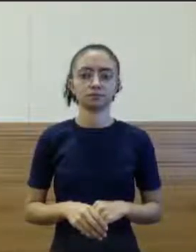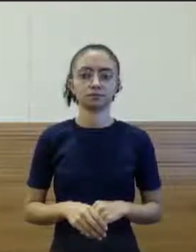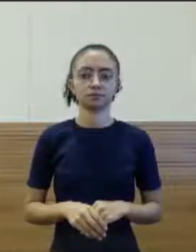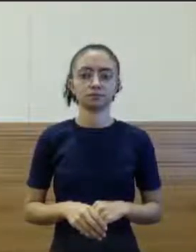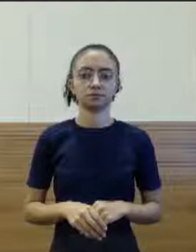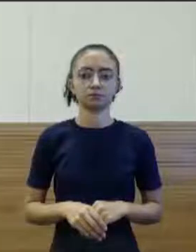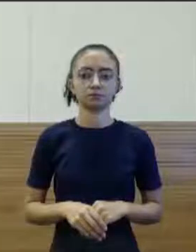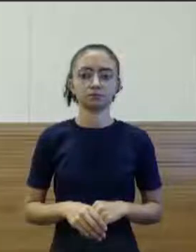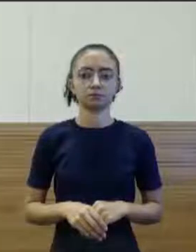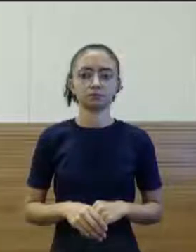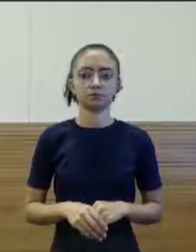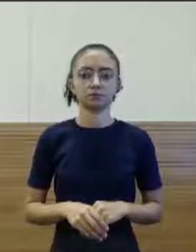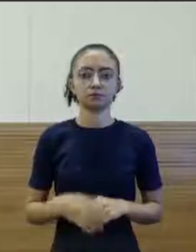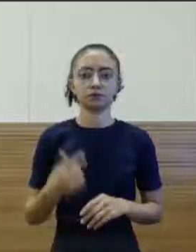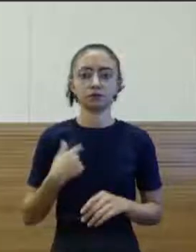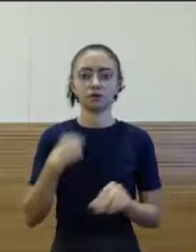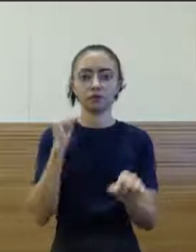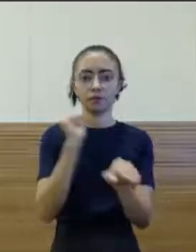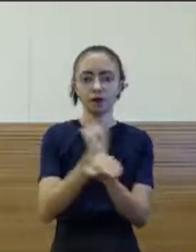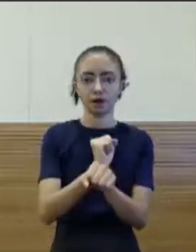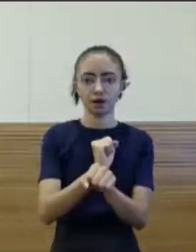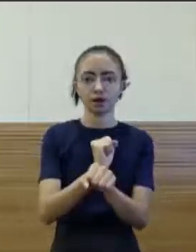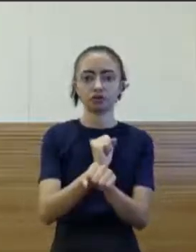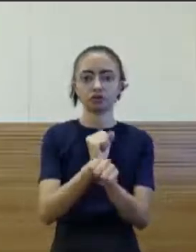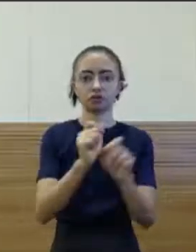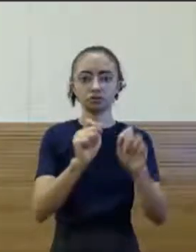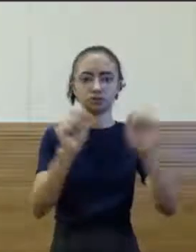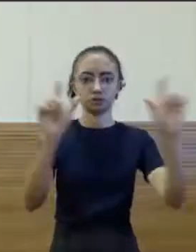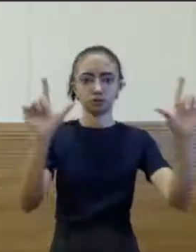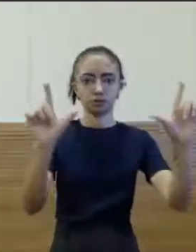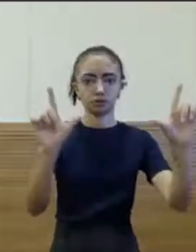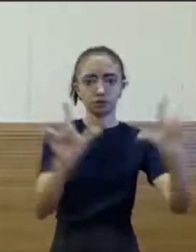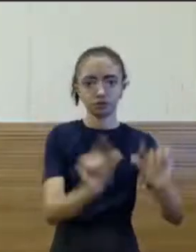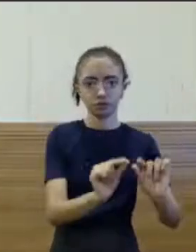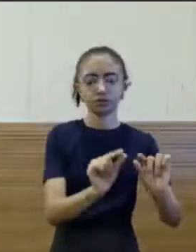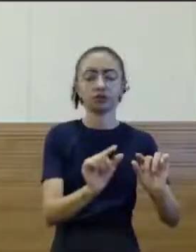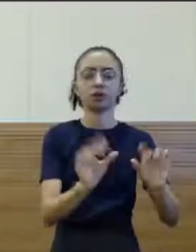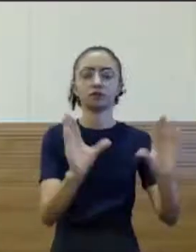I won't share some of the screens